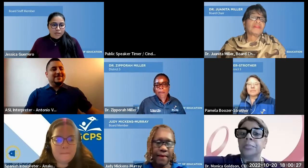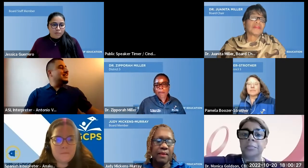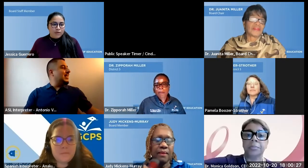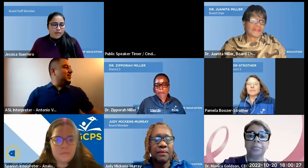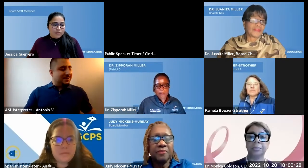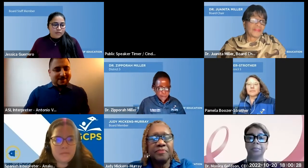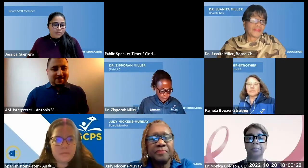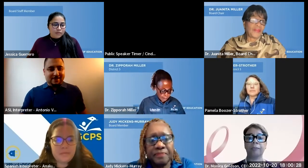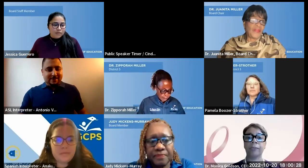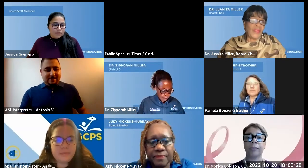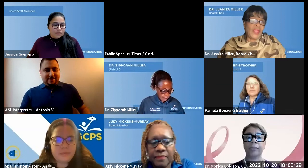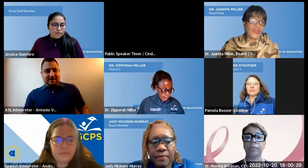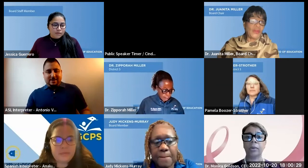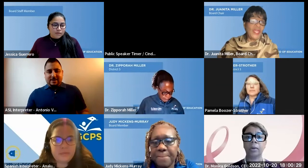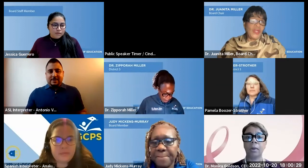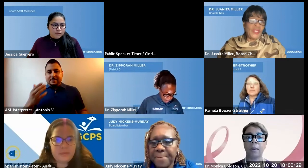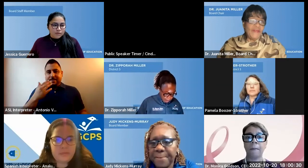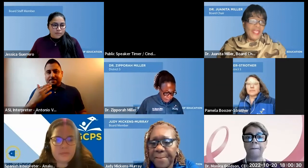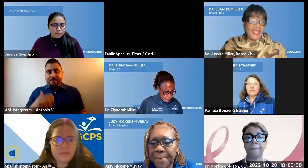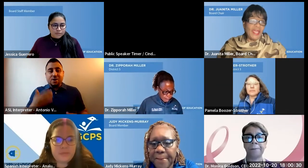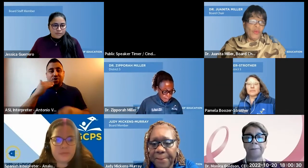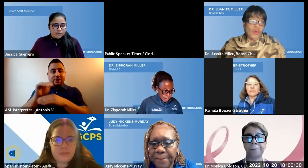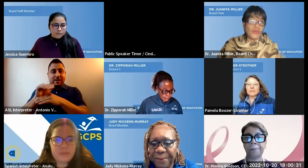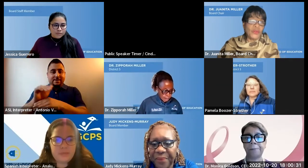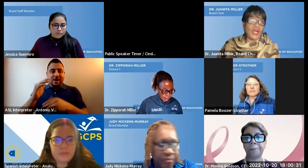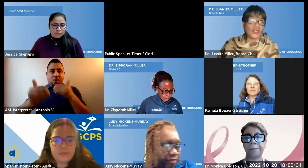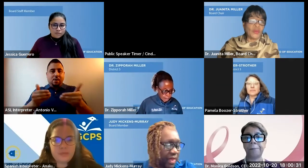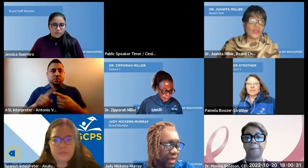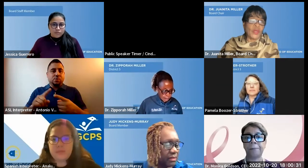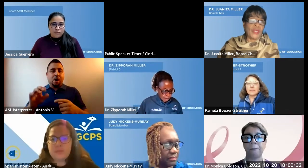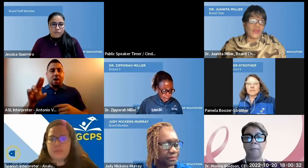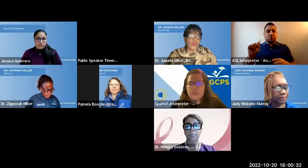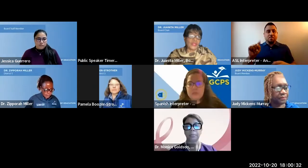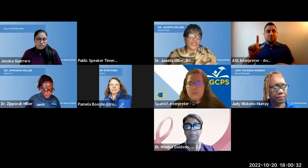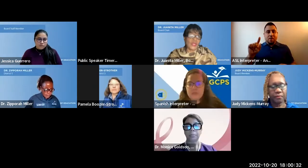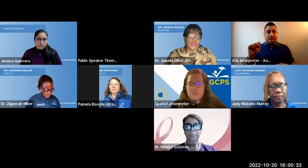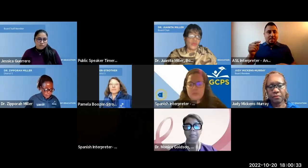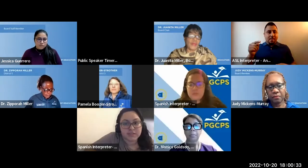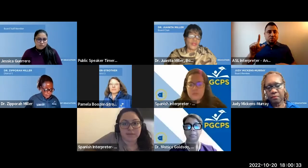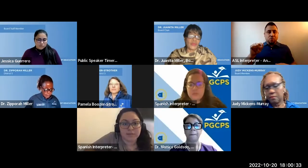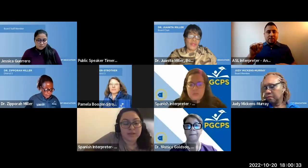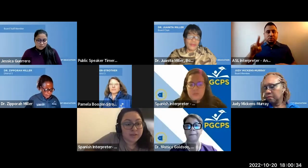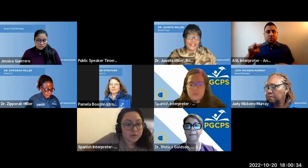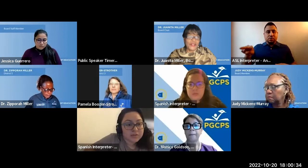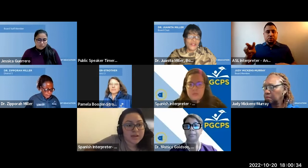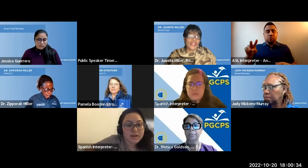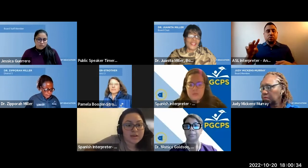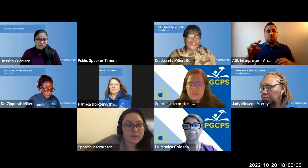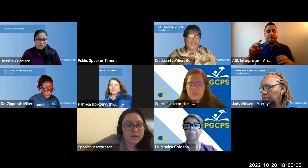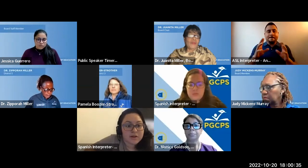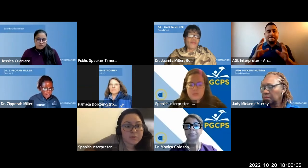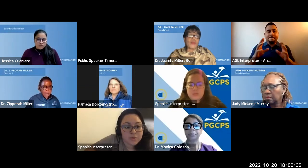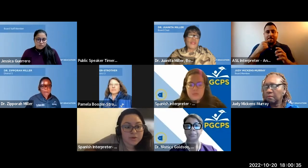All right, Madam Chair, you may begin. Thank you. Good evening and welcome to the October 20th, 2022 Boundary Public